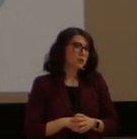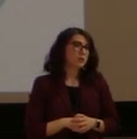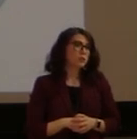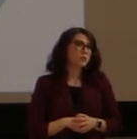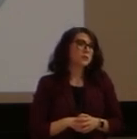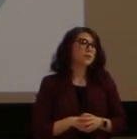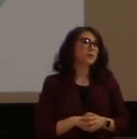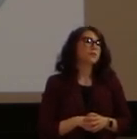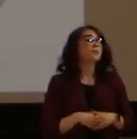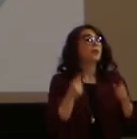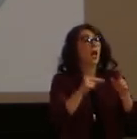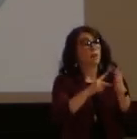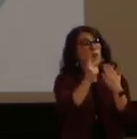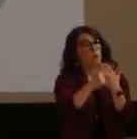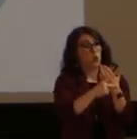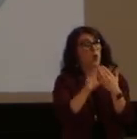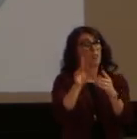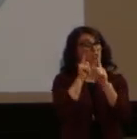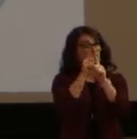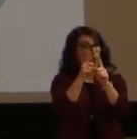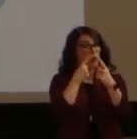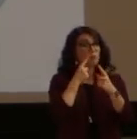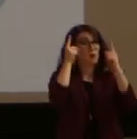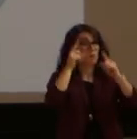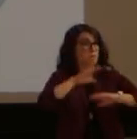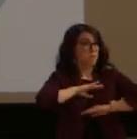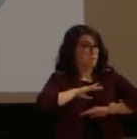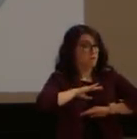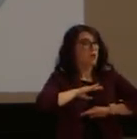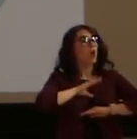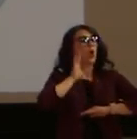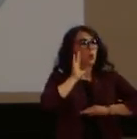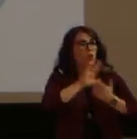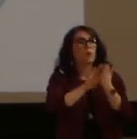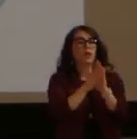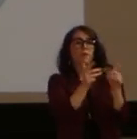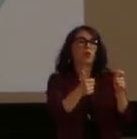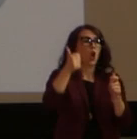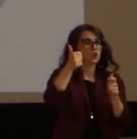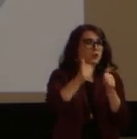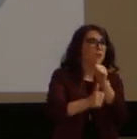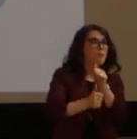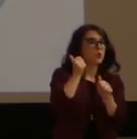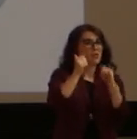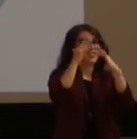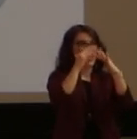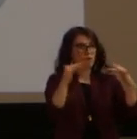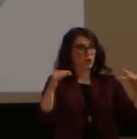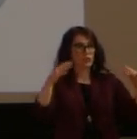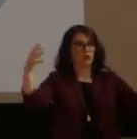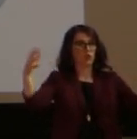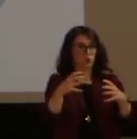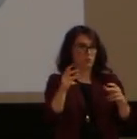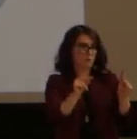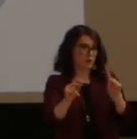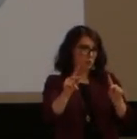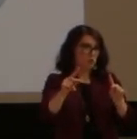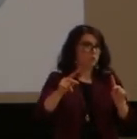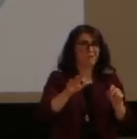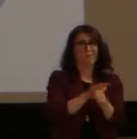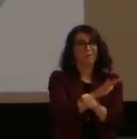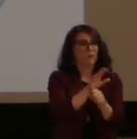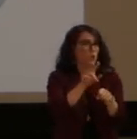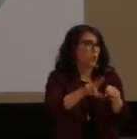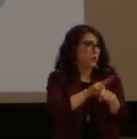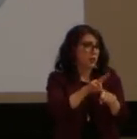When the program reaches its goal, it will ostensibly be the largest and most diverse cohort in the nation.